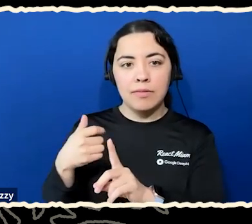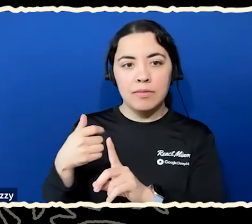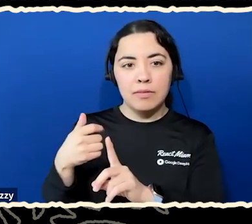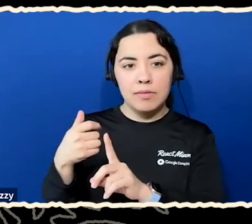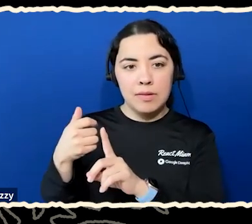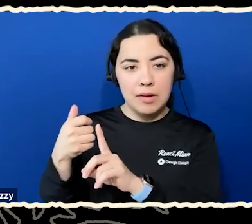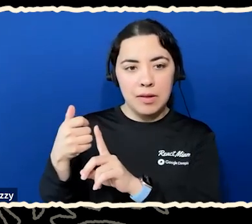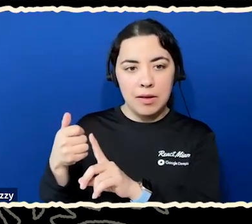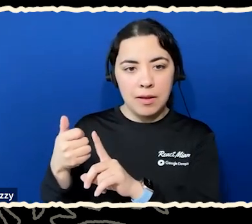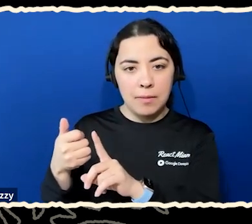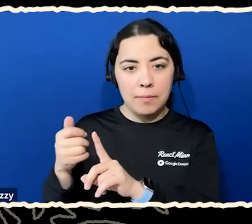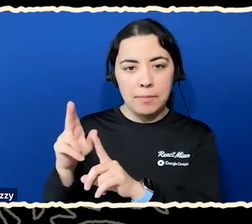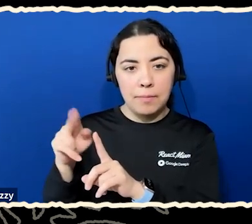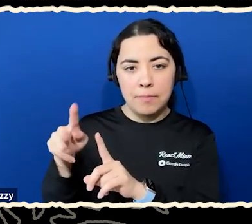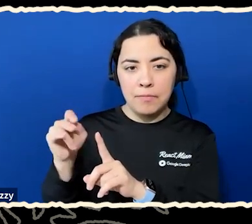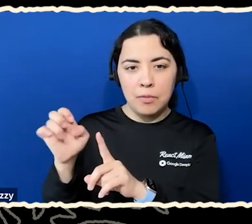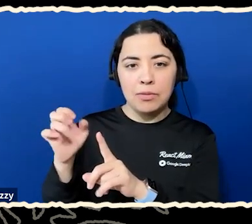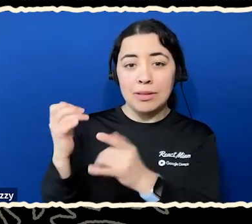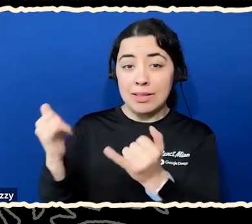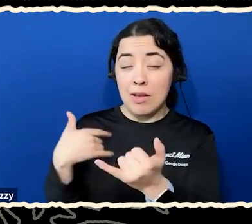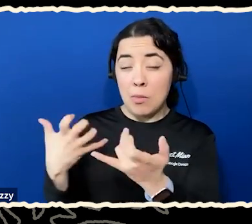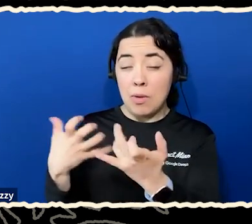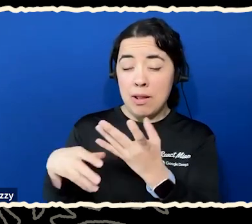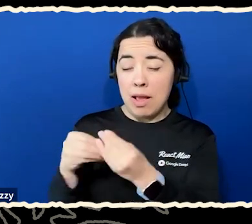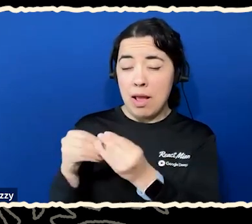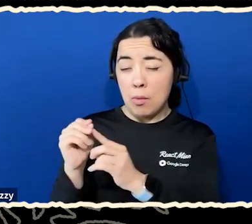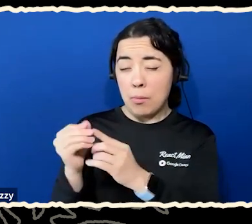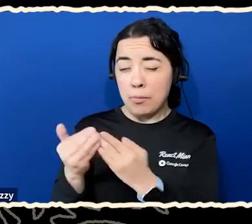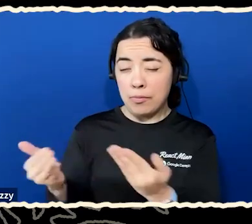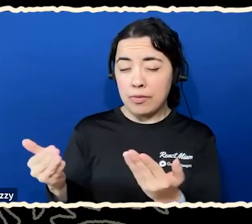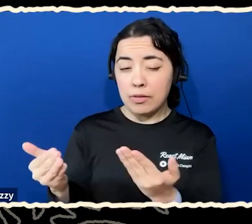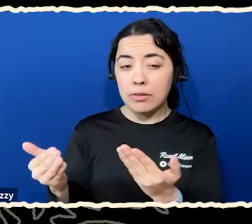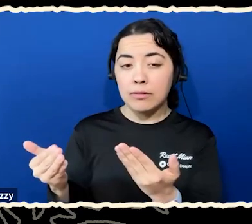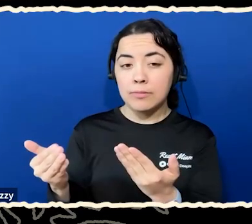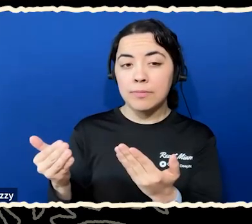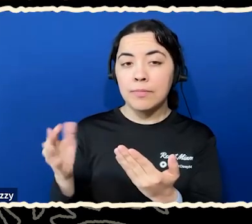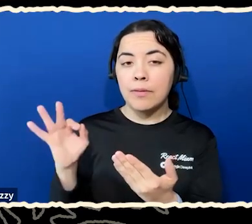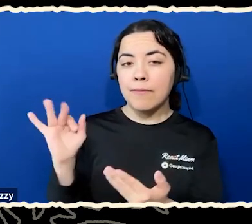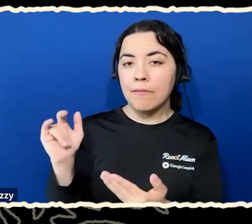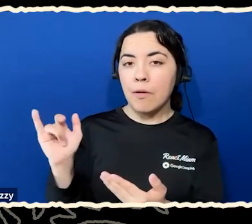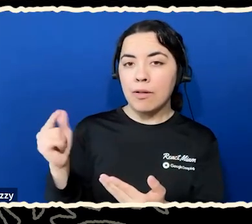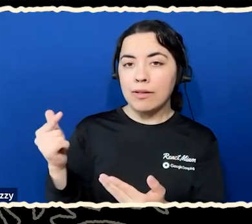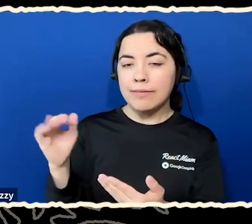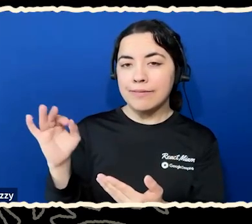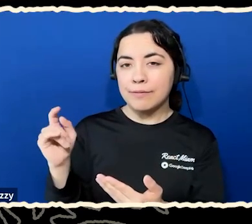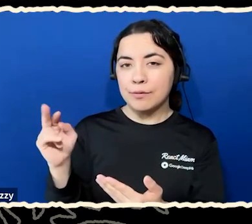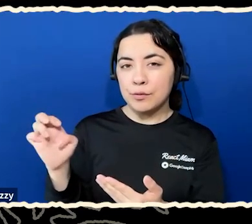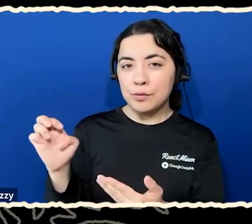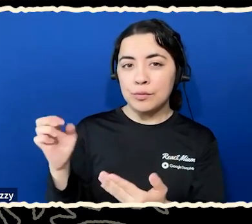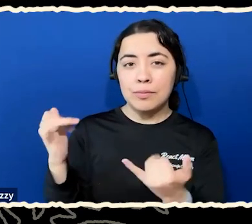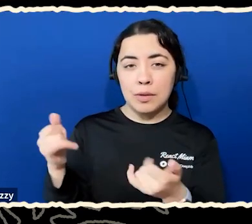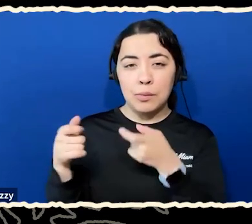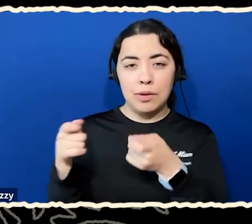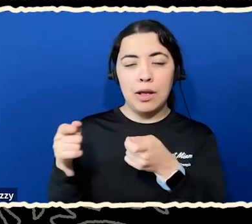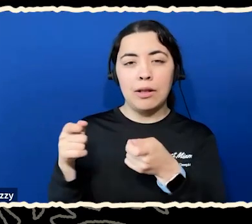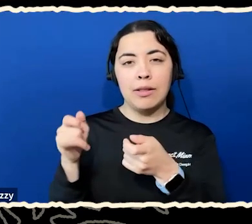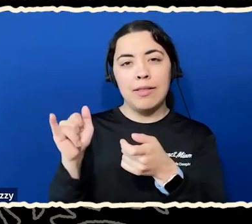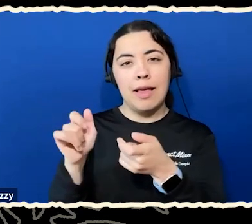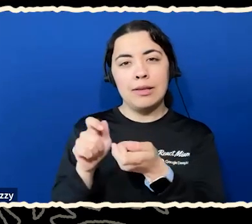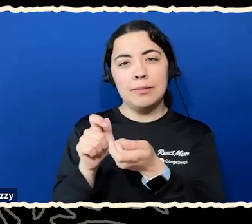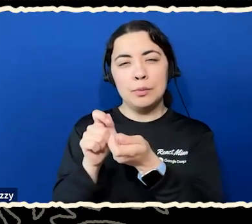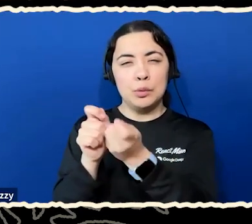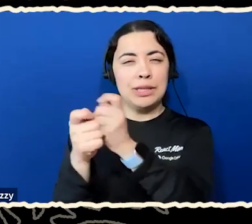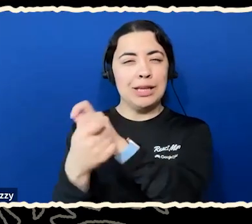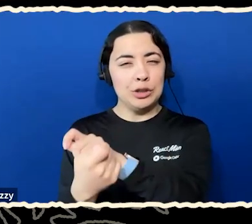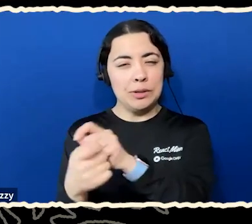one more thing I want to add, I want to add a polling feature. So right now we're handling the mutation, but what if there's like an update from a